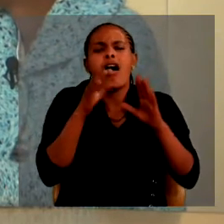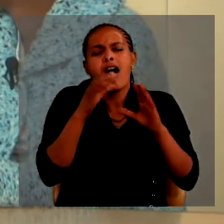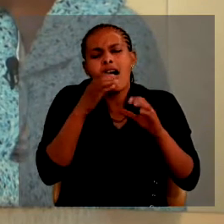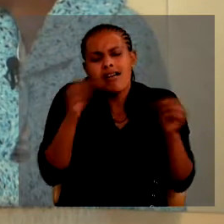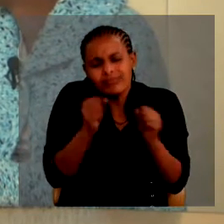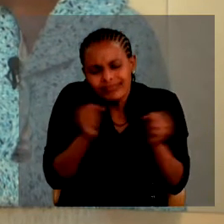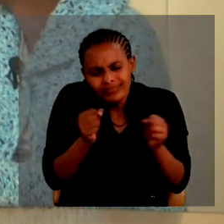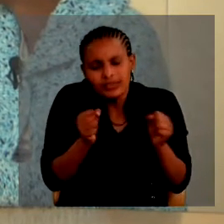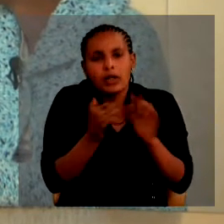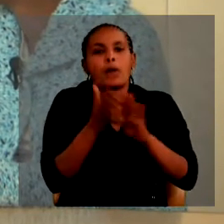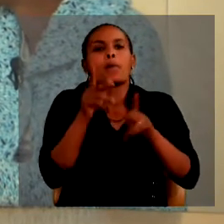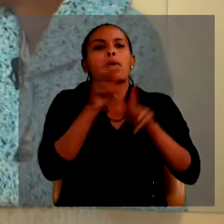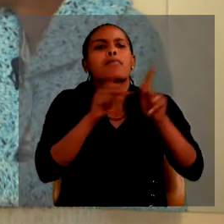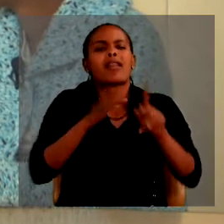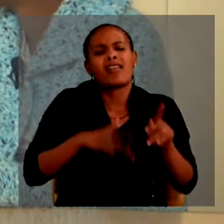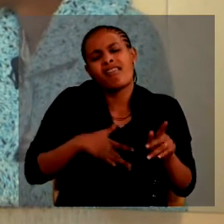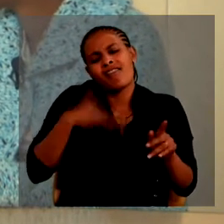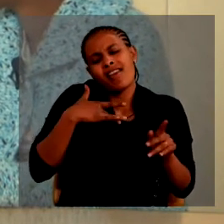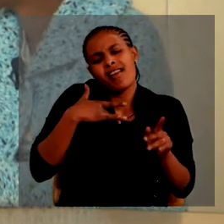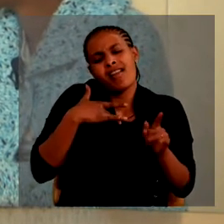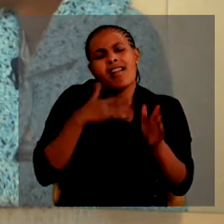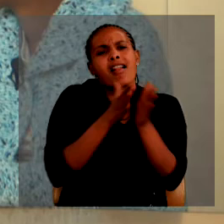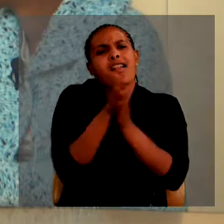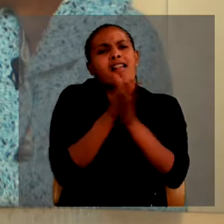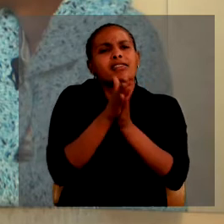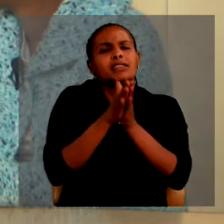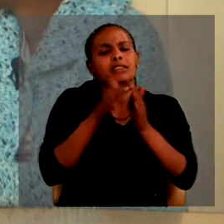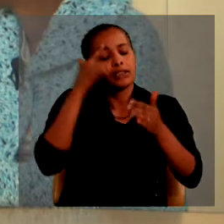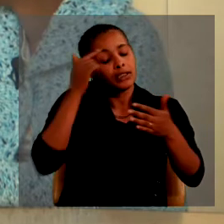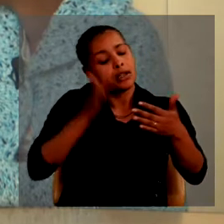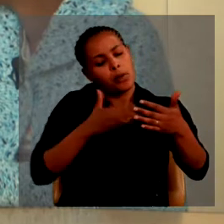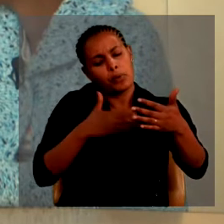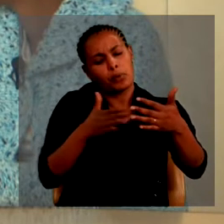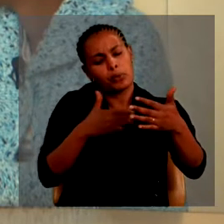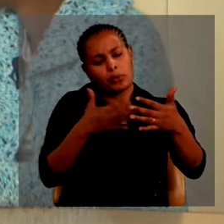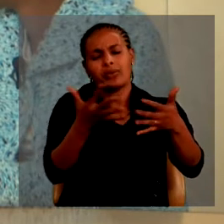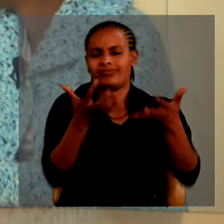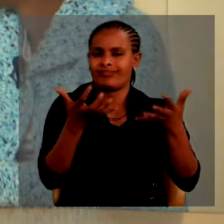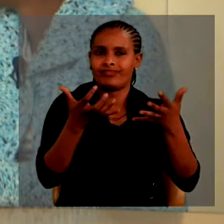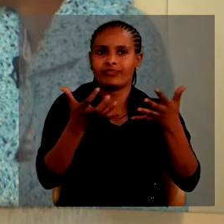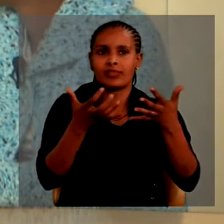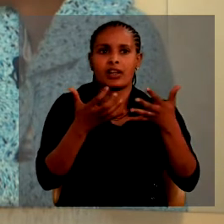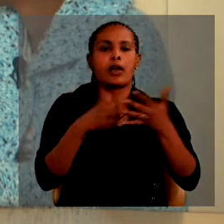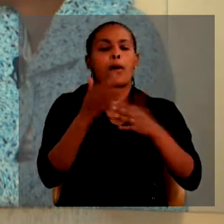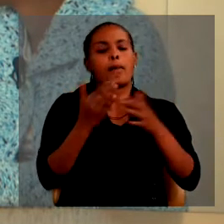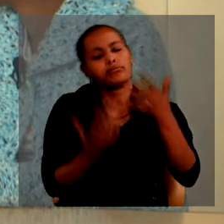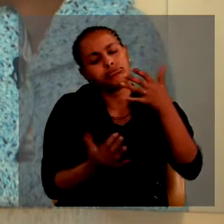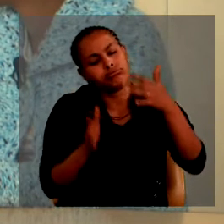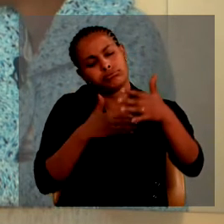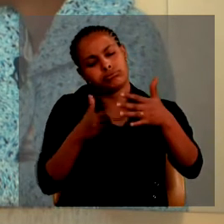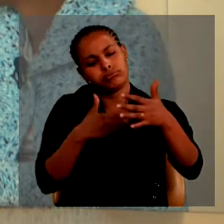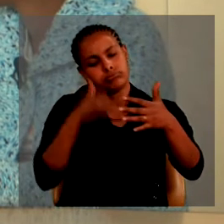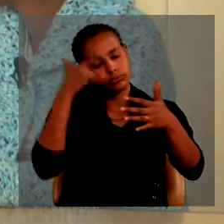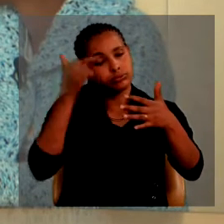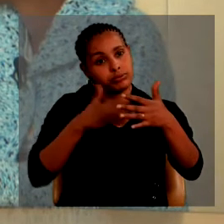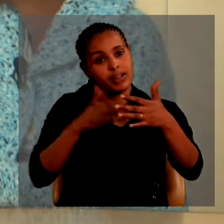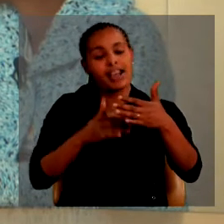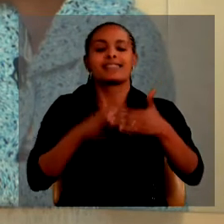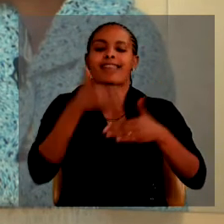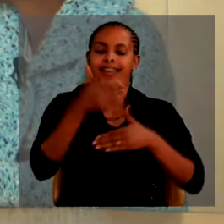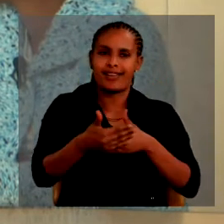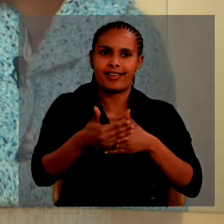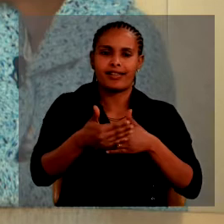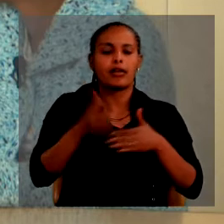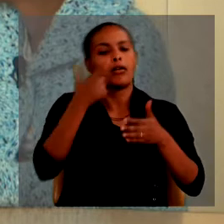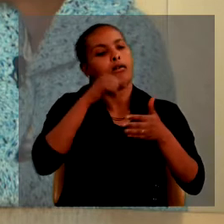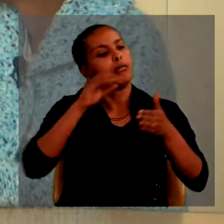cold, people feel comfortable to have charcoal next to them burning. And then